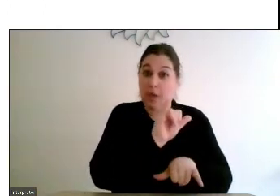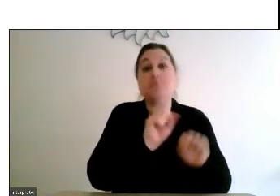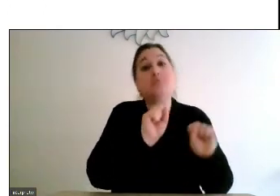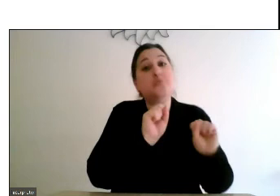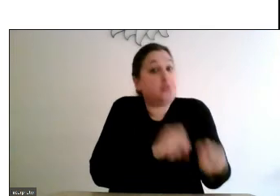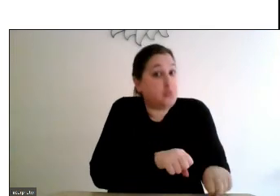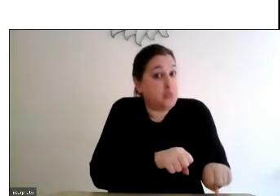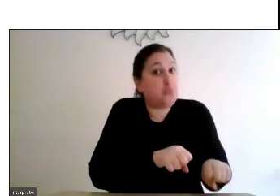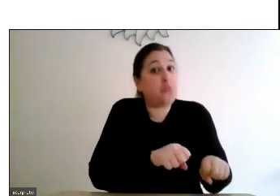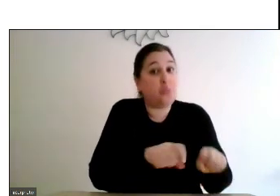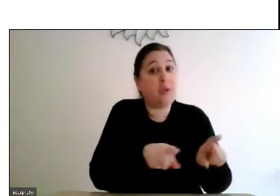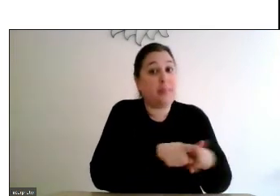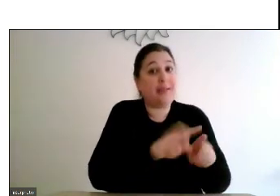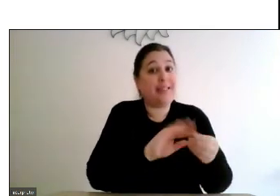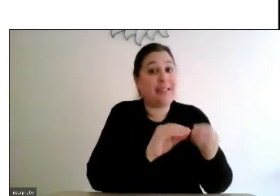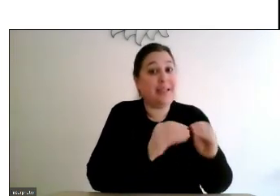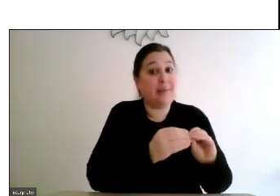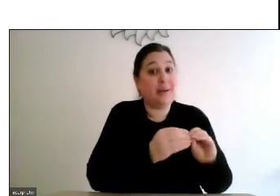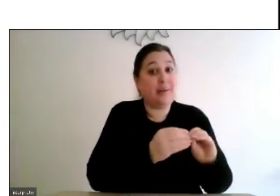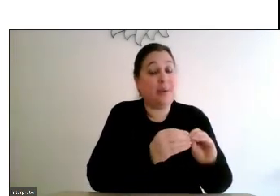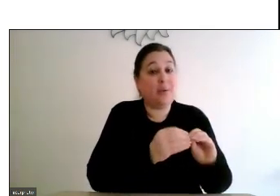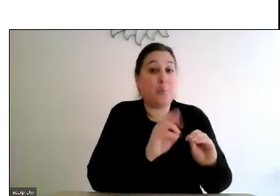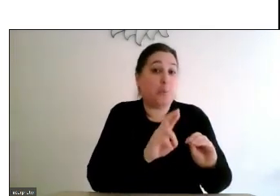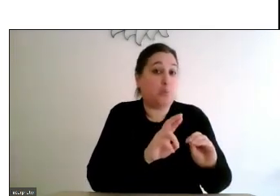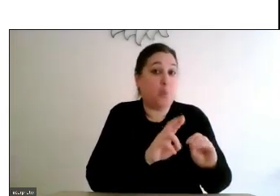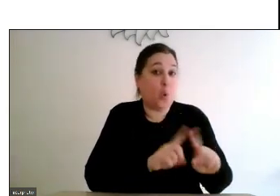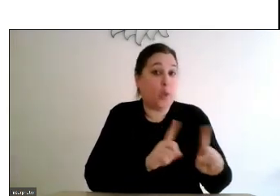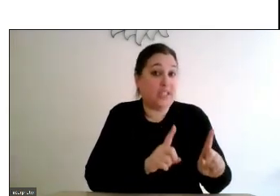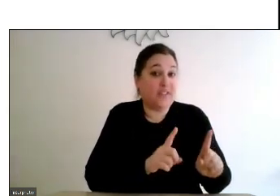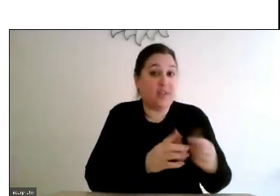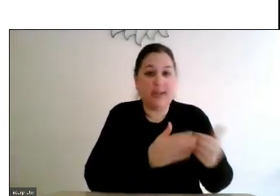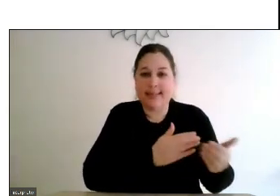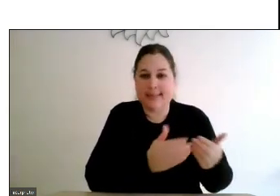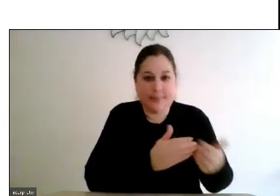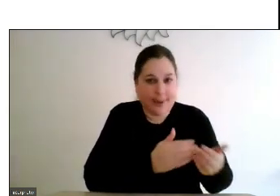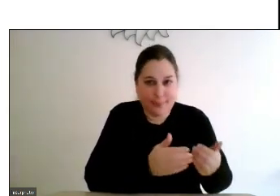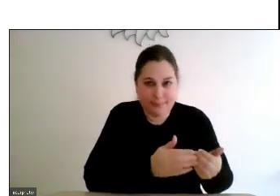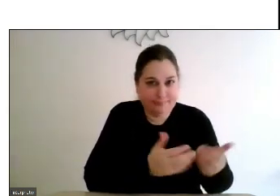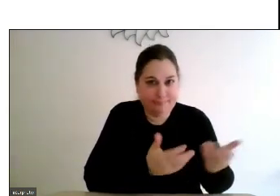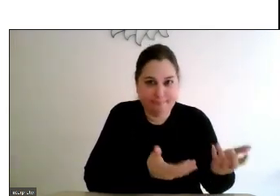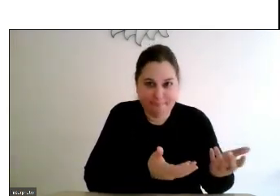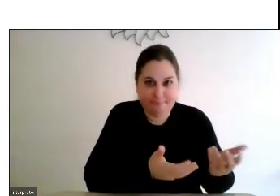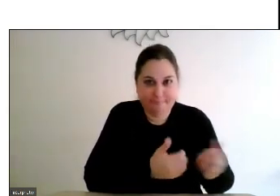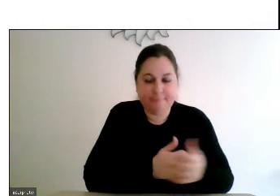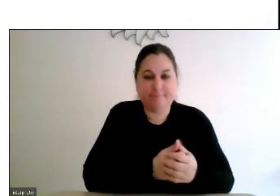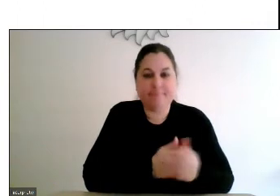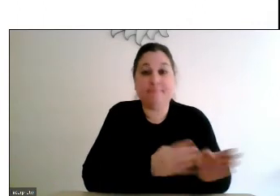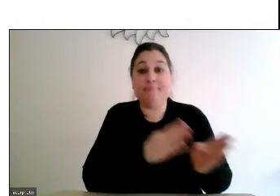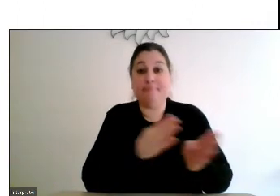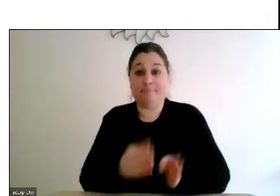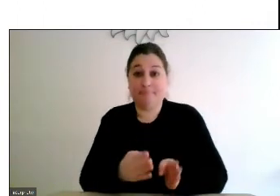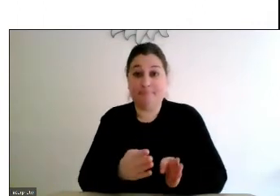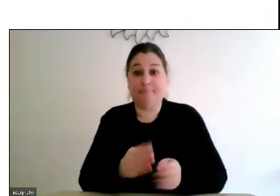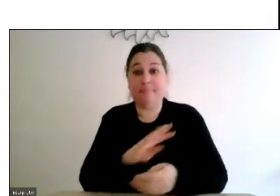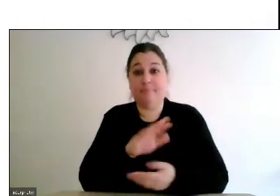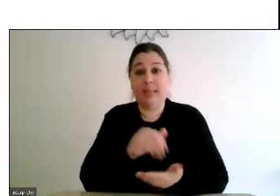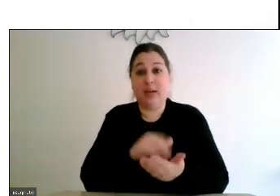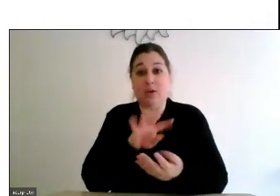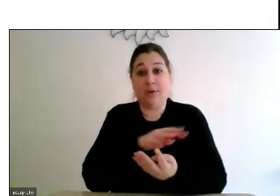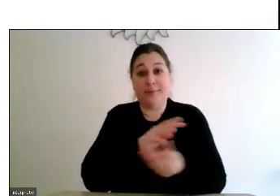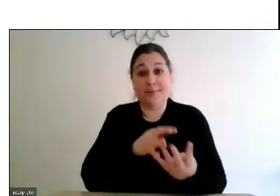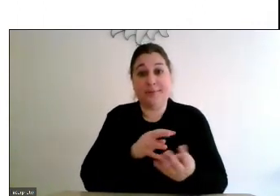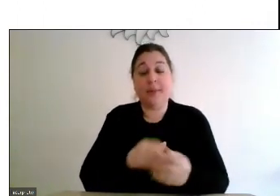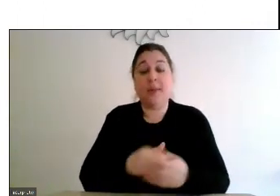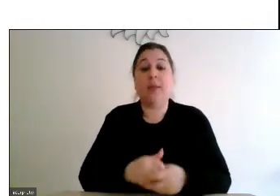they could be the same or different. It doesn't matter. The second one,